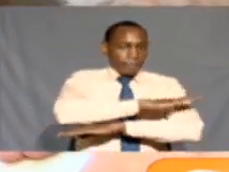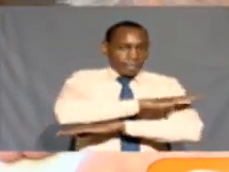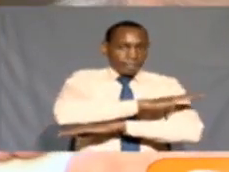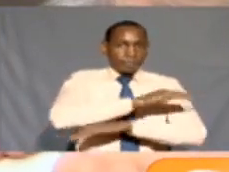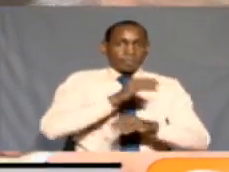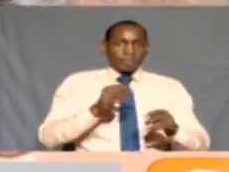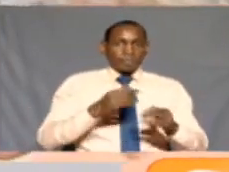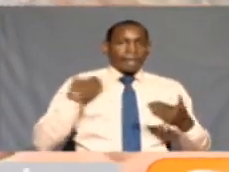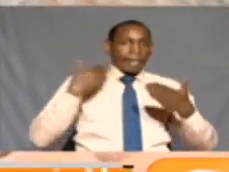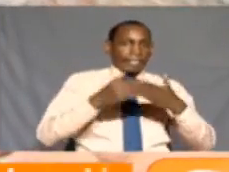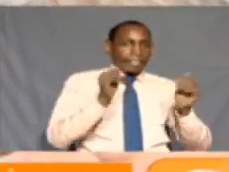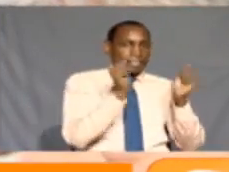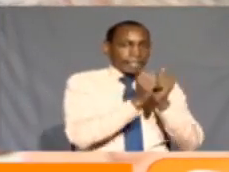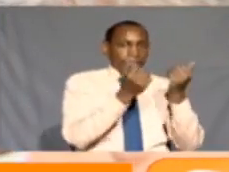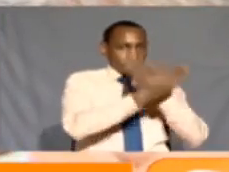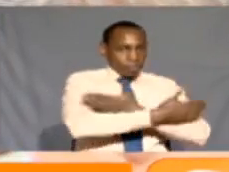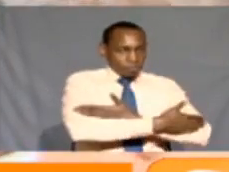and